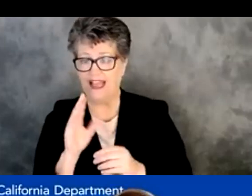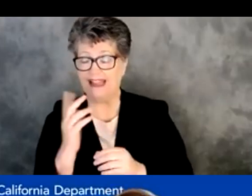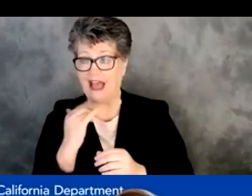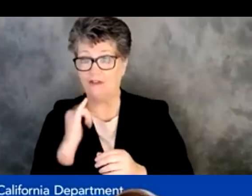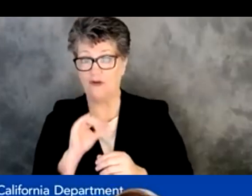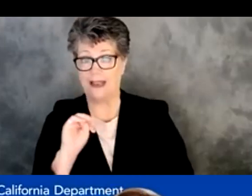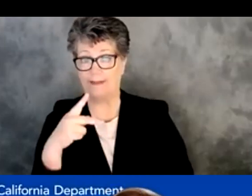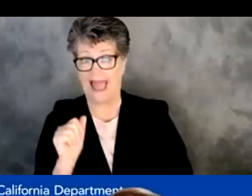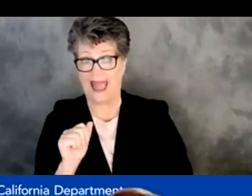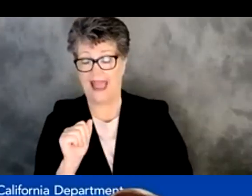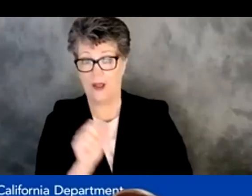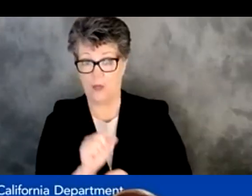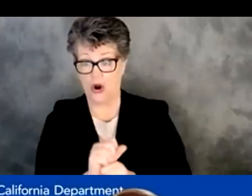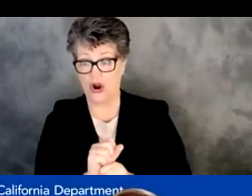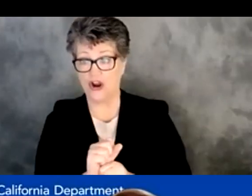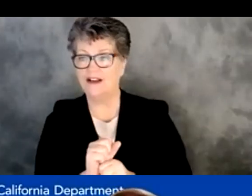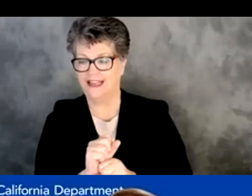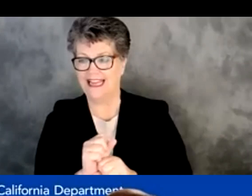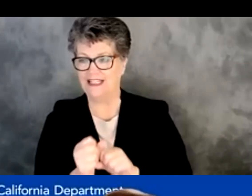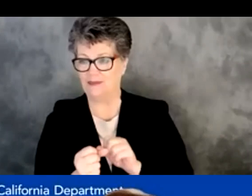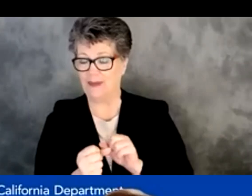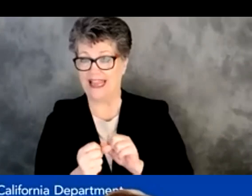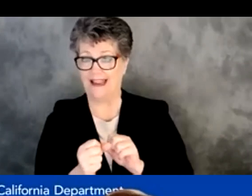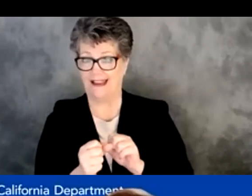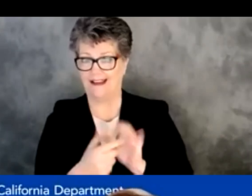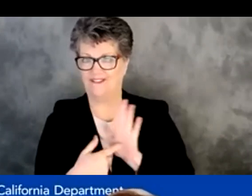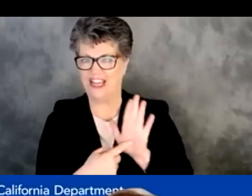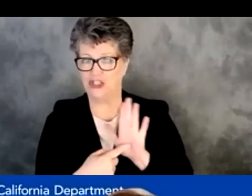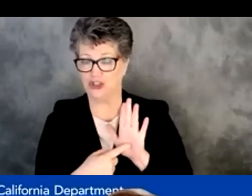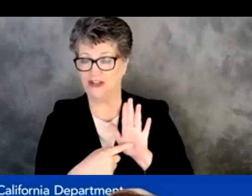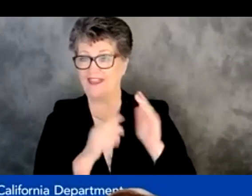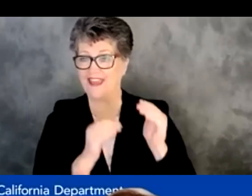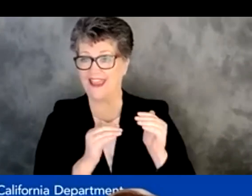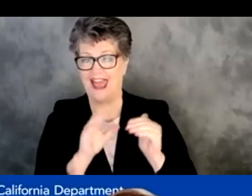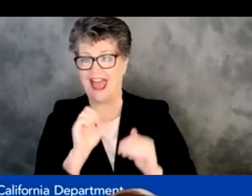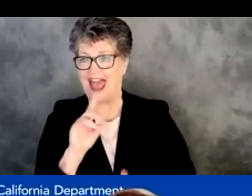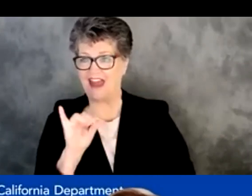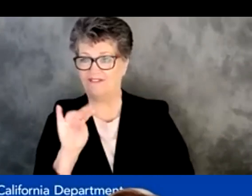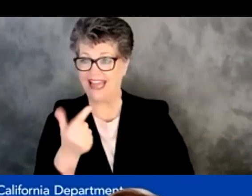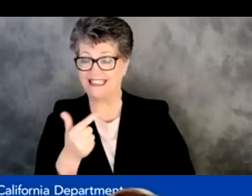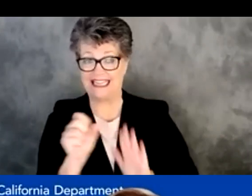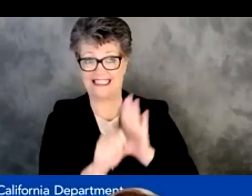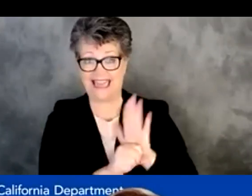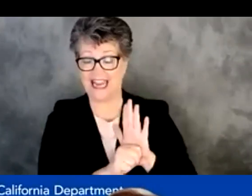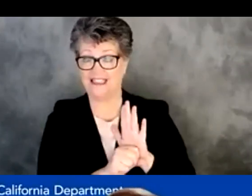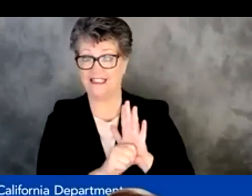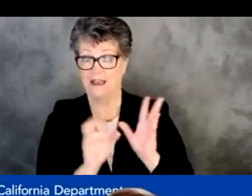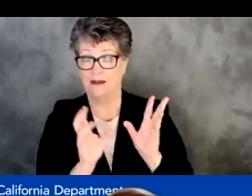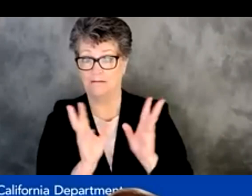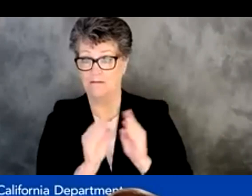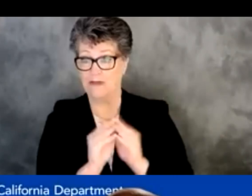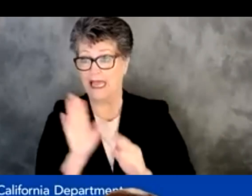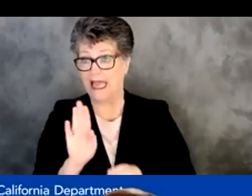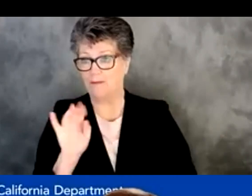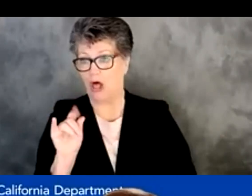master plan work is being featured at Advancing States National Conference in Baltimore next month, where